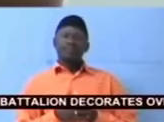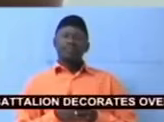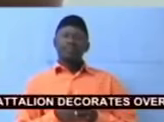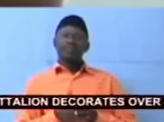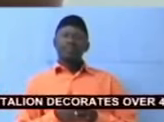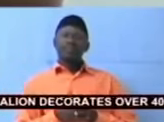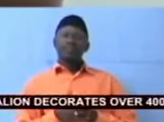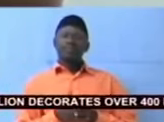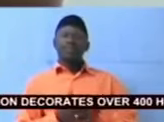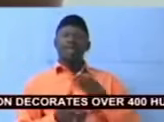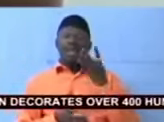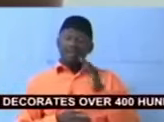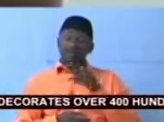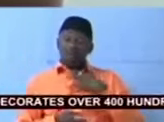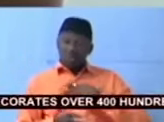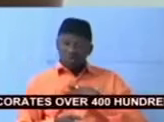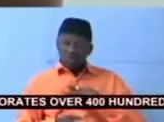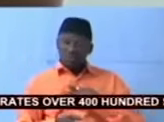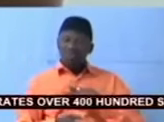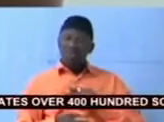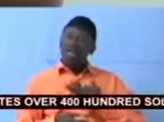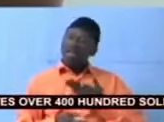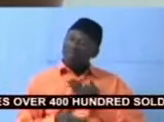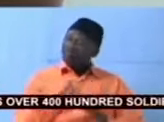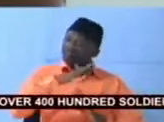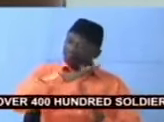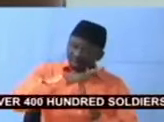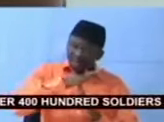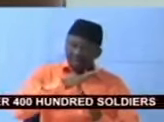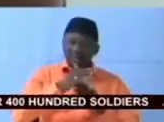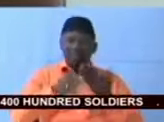In case you need to have any break during the sitting,